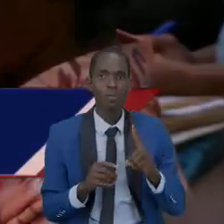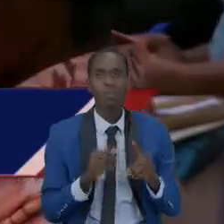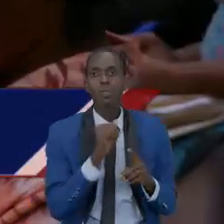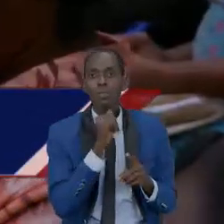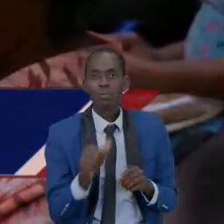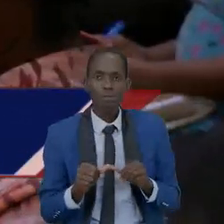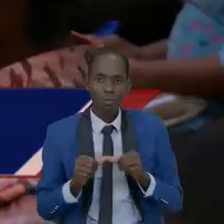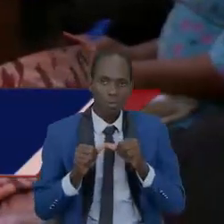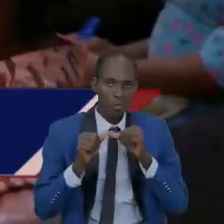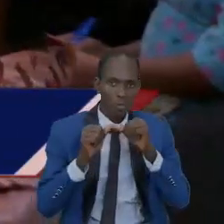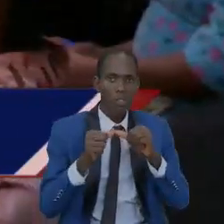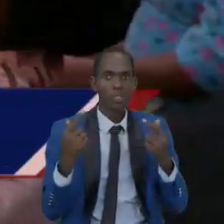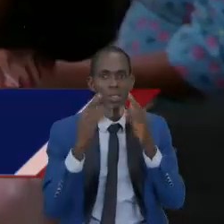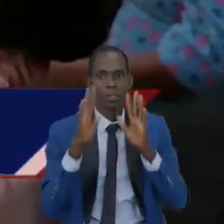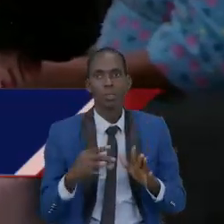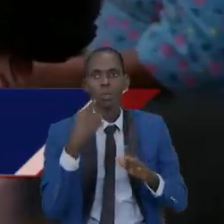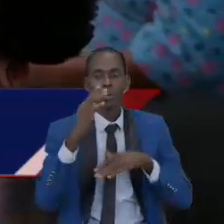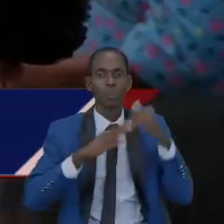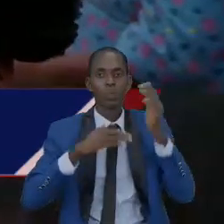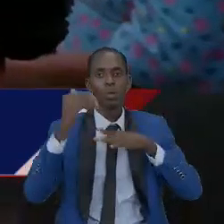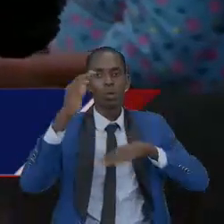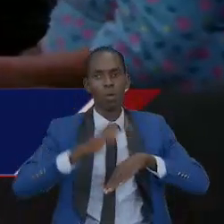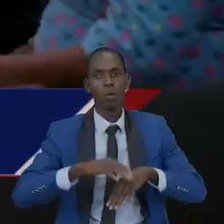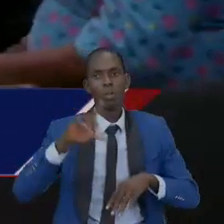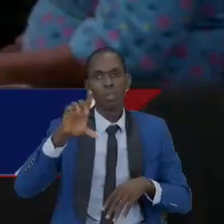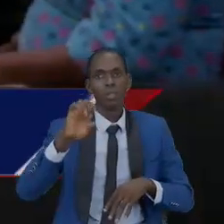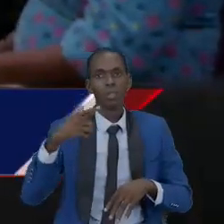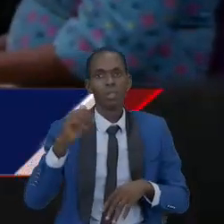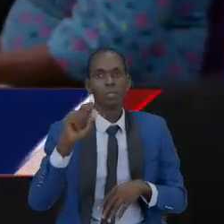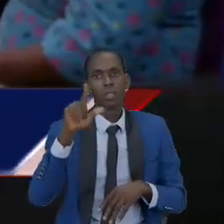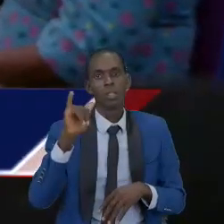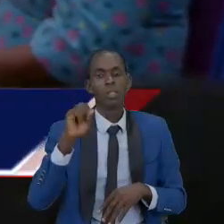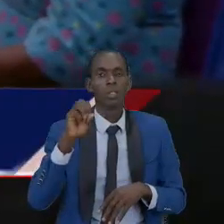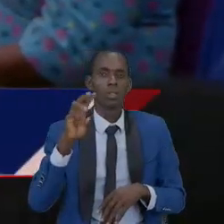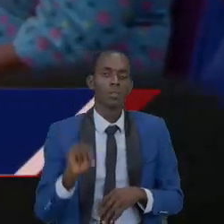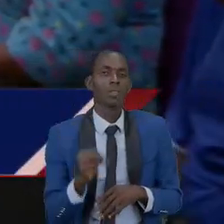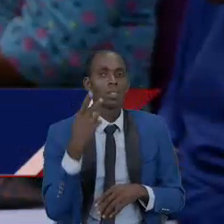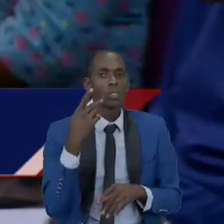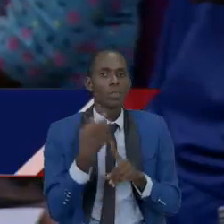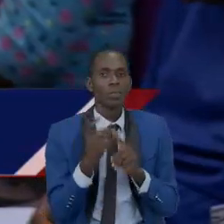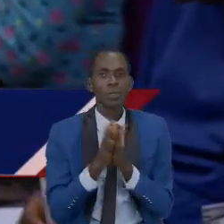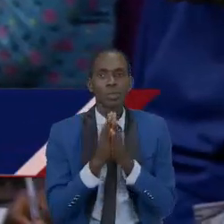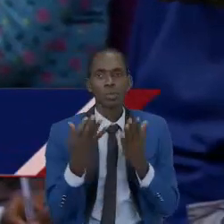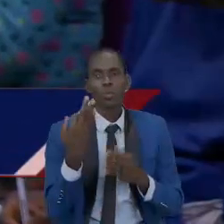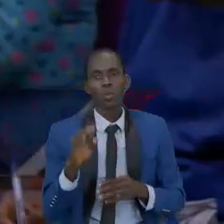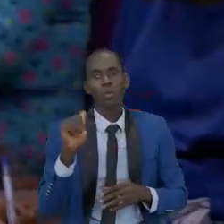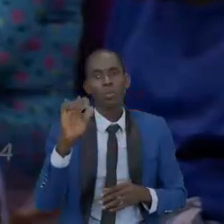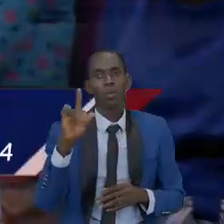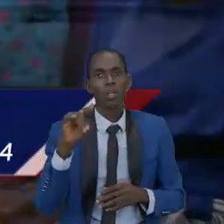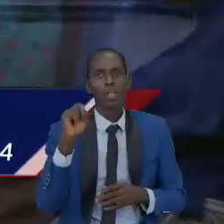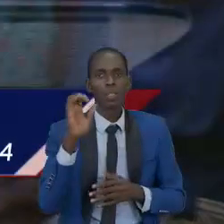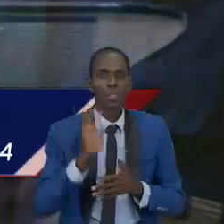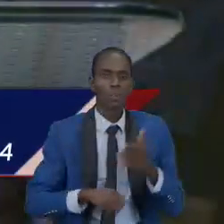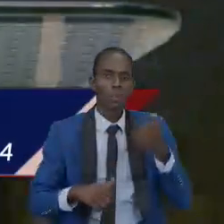transgressors who build on legalism. We're looking at Acts chapter 15 and we're reading